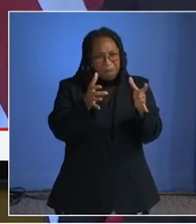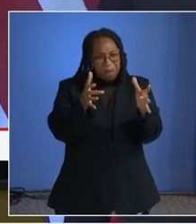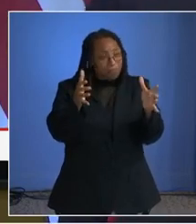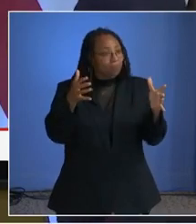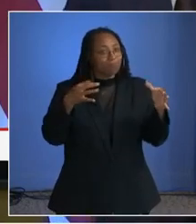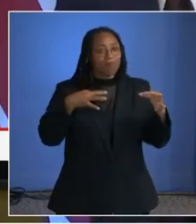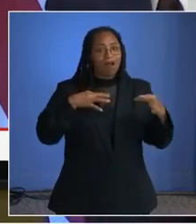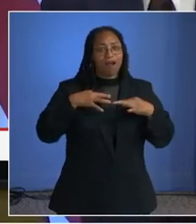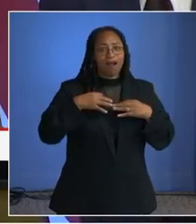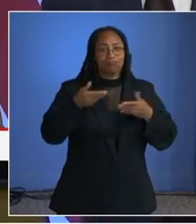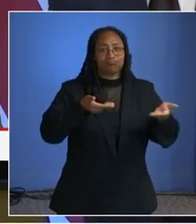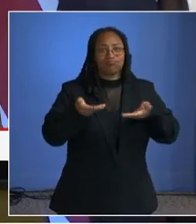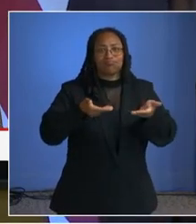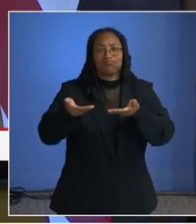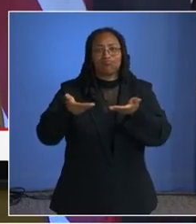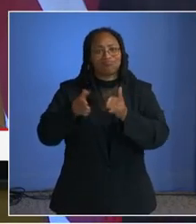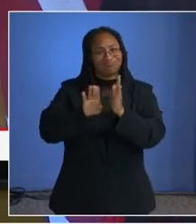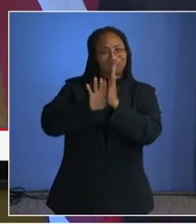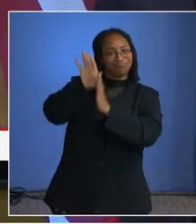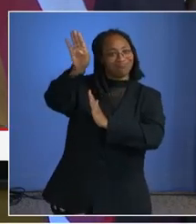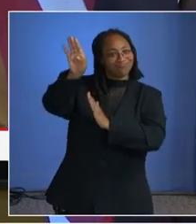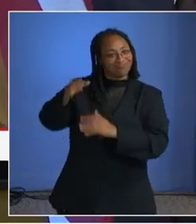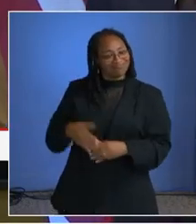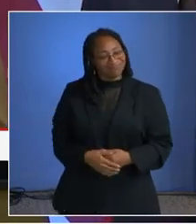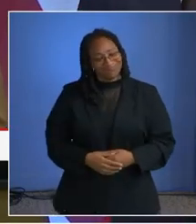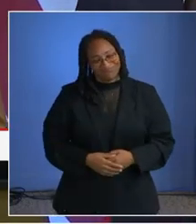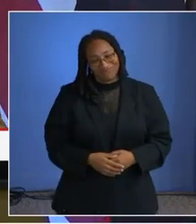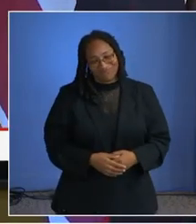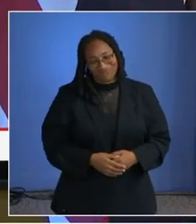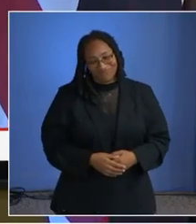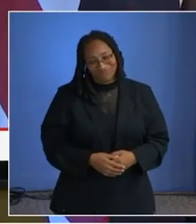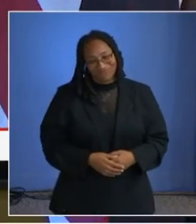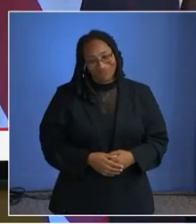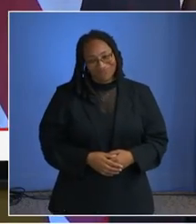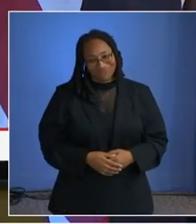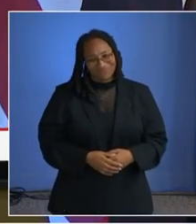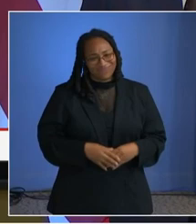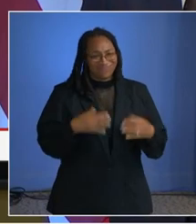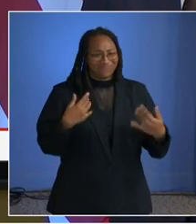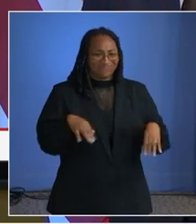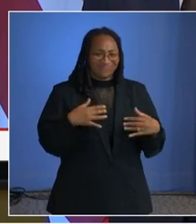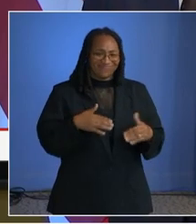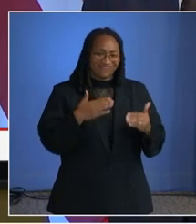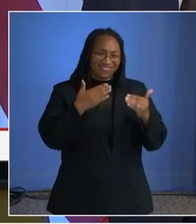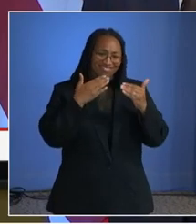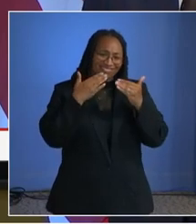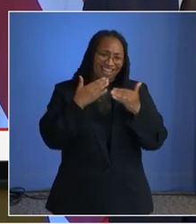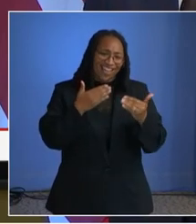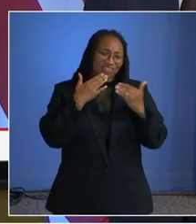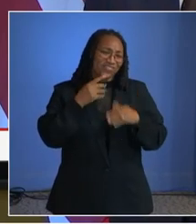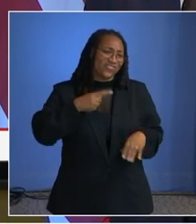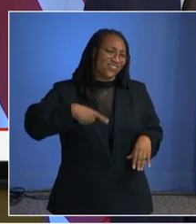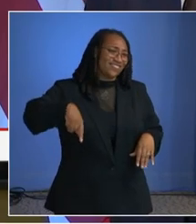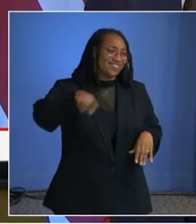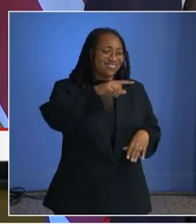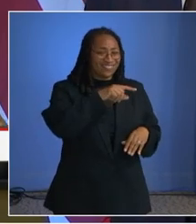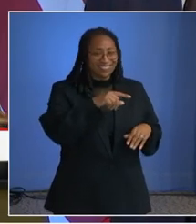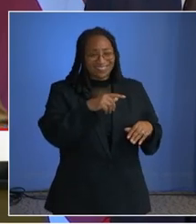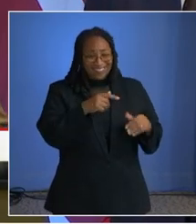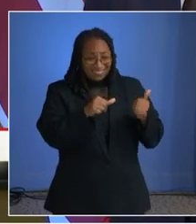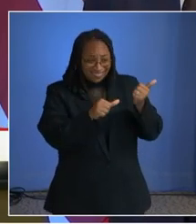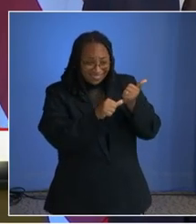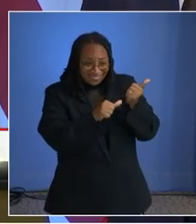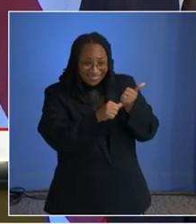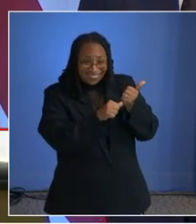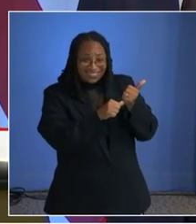And so I want to thank the deputy mayors and the city administrator for being here as well, who have the tremendous responsibility